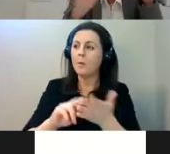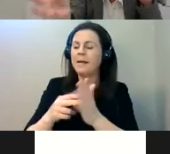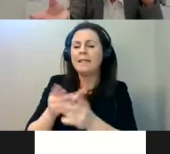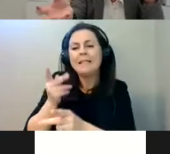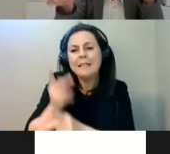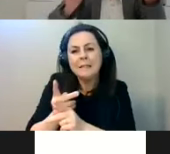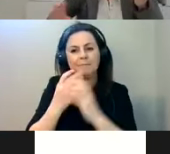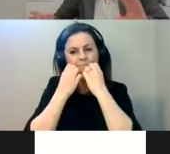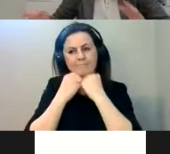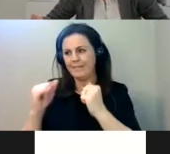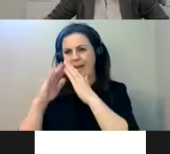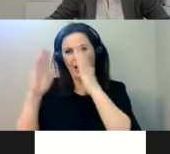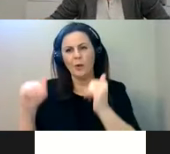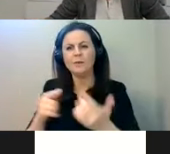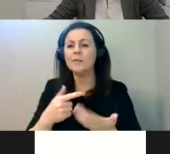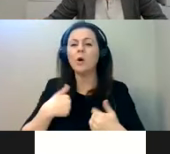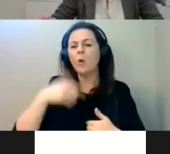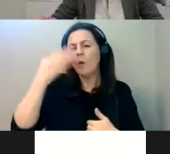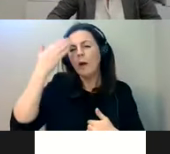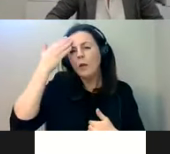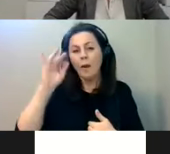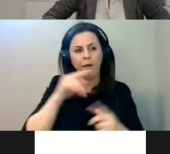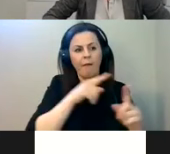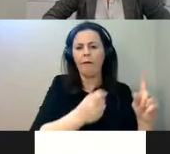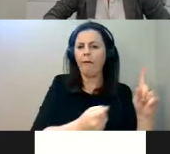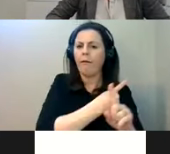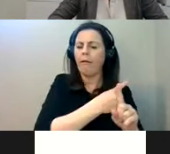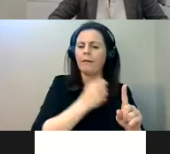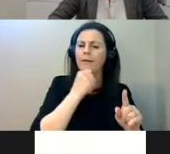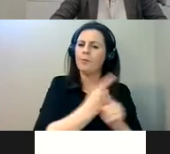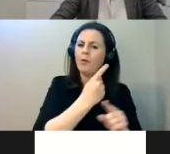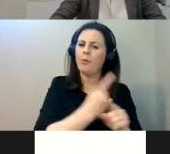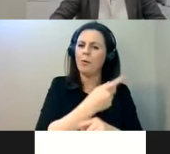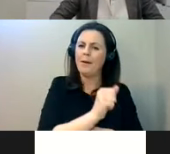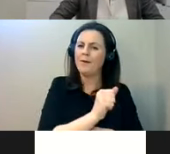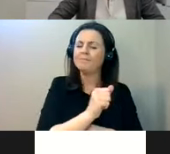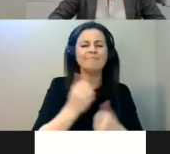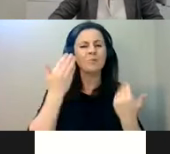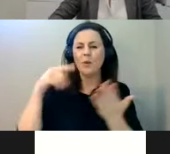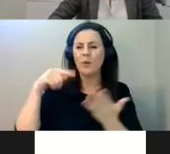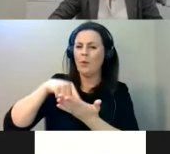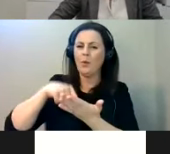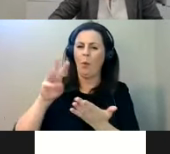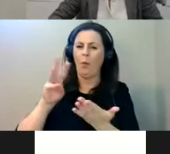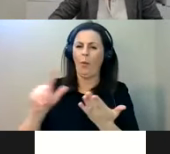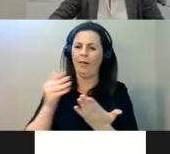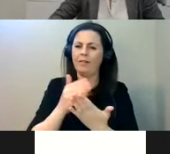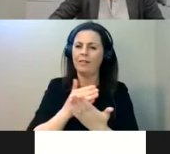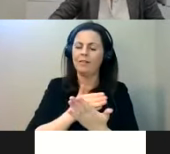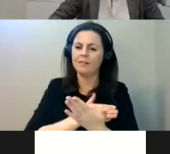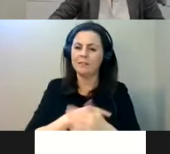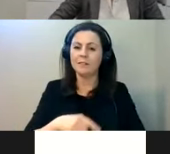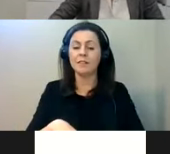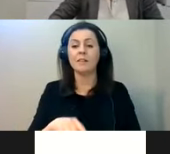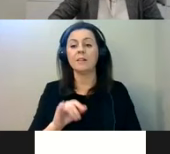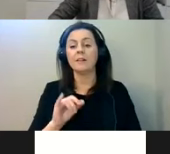don't really quite know if there is mismanagement. If it's a person who would be of a relationship of